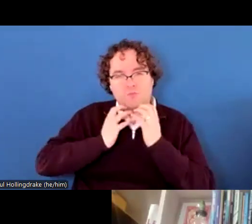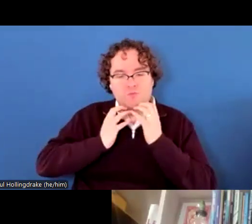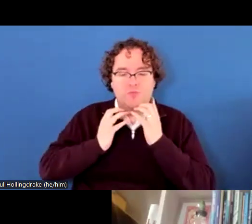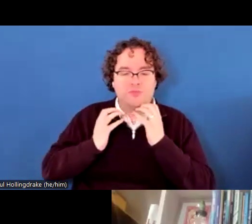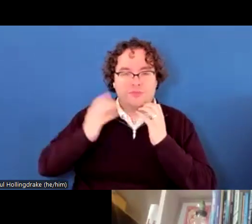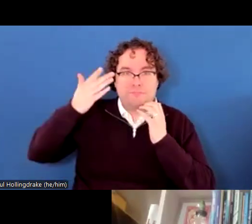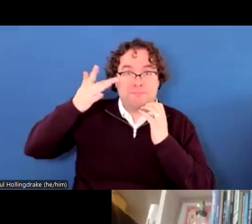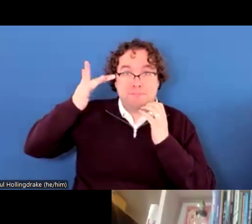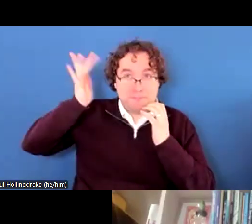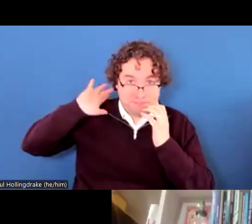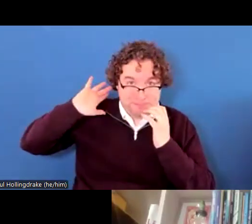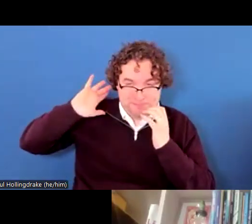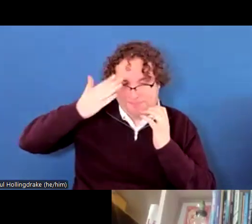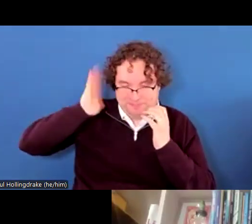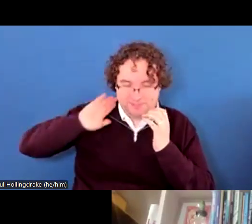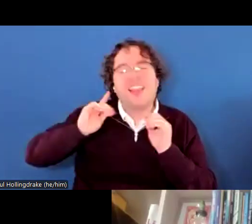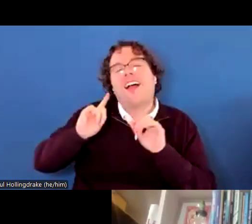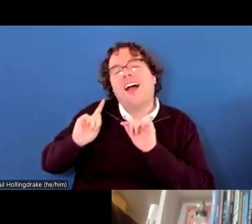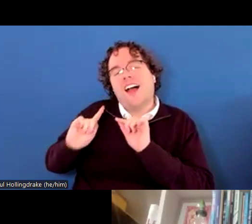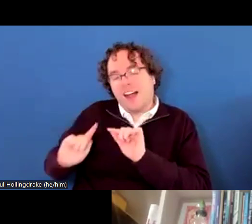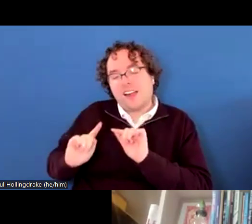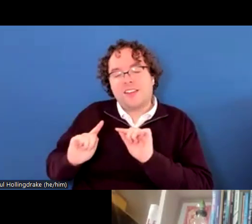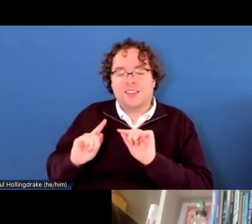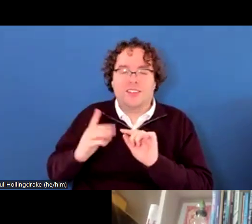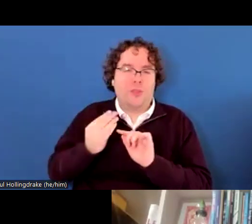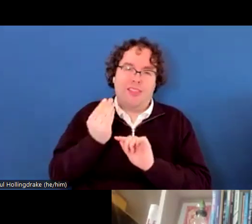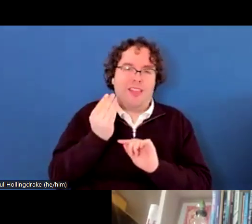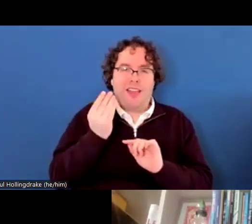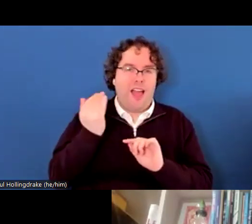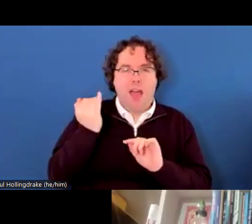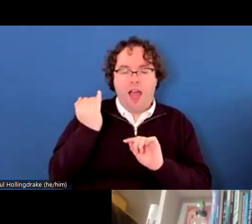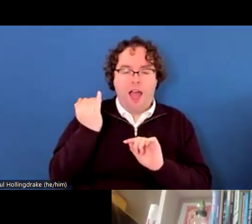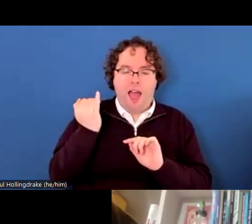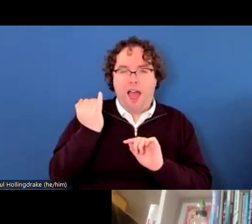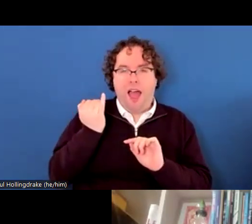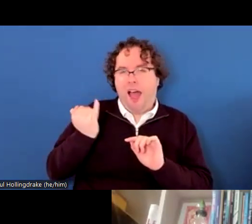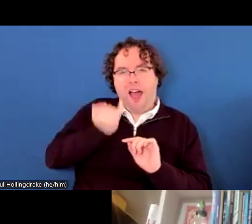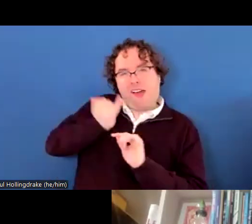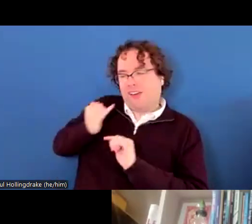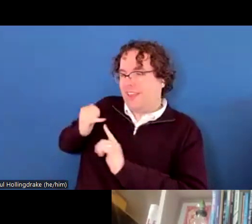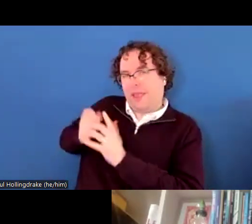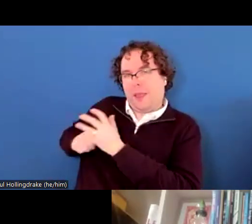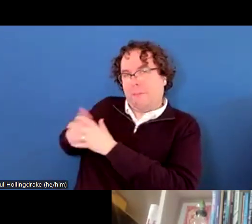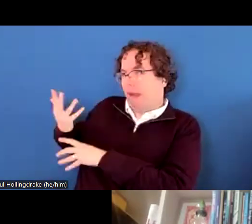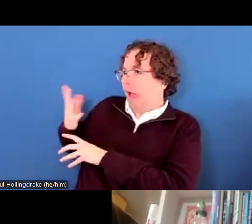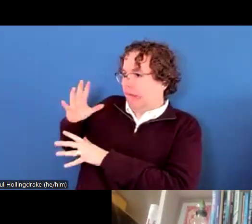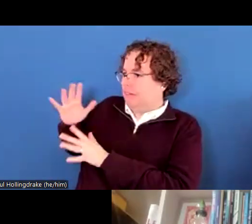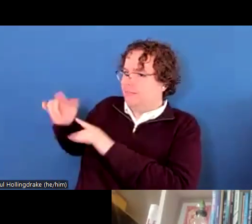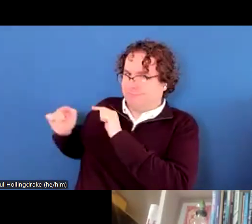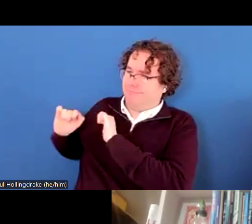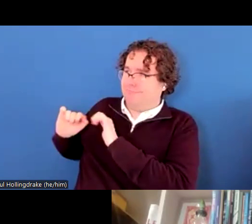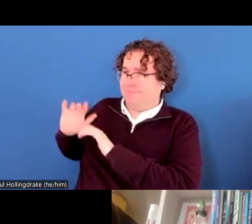top of his head, with a ugly, struggling shrub behind me, trying to make it through